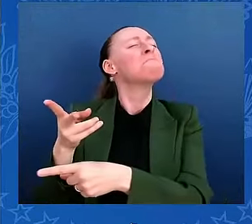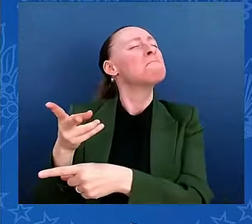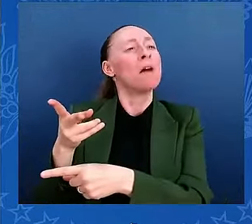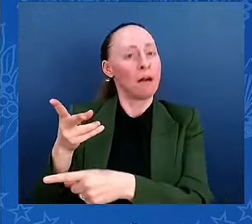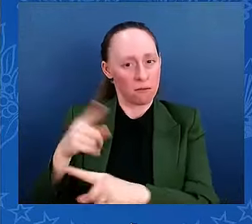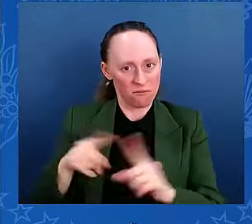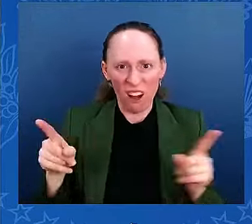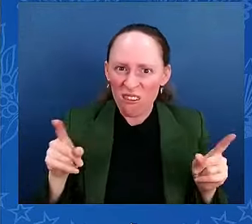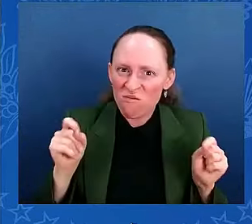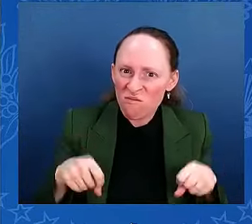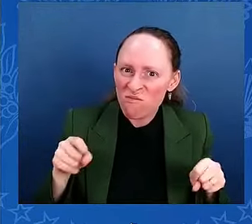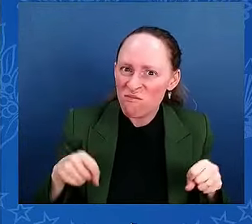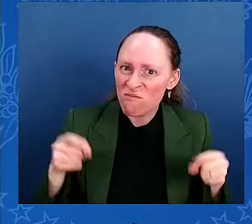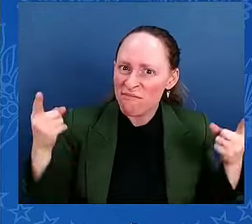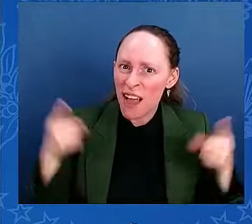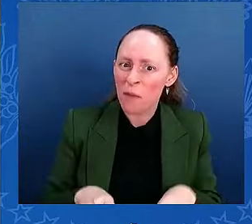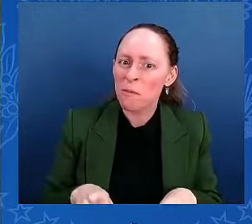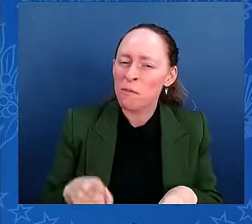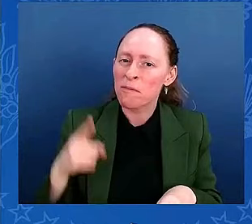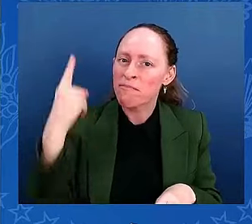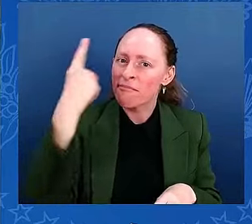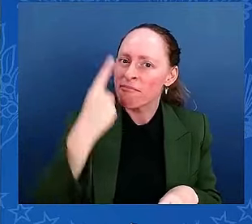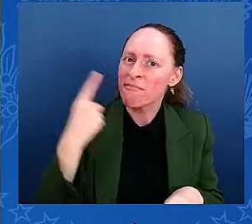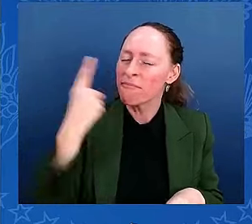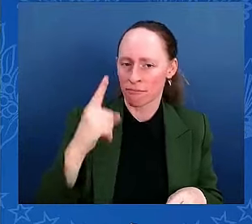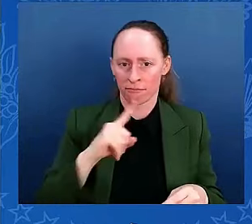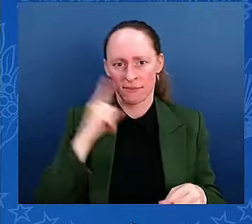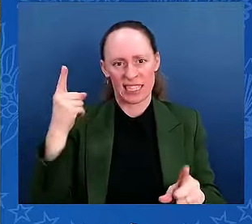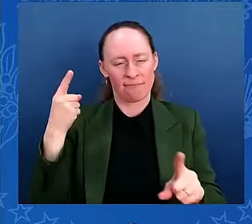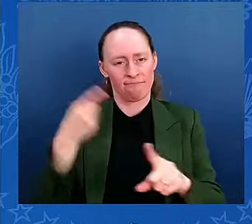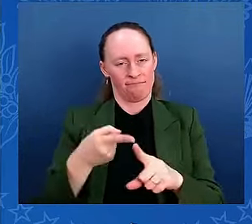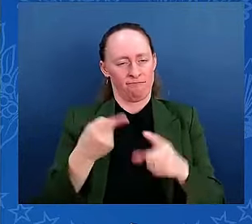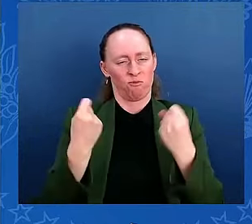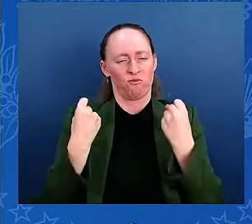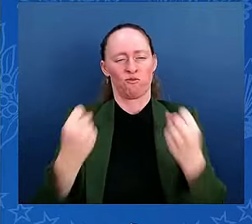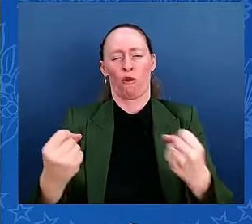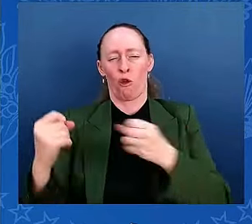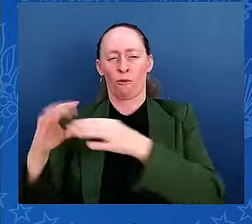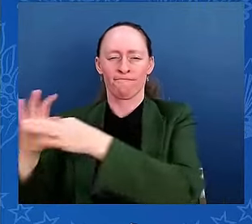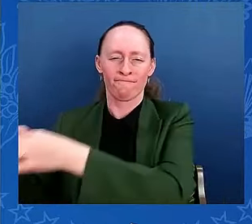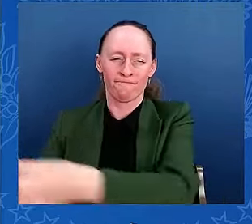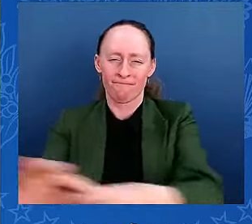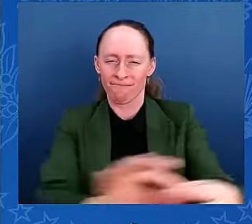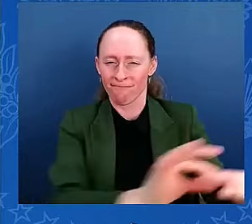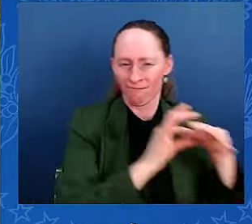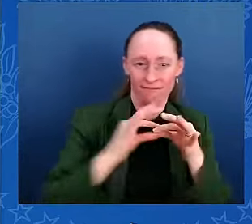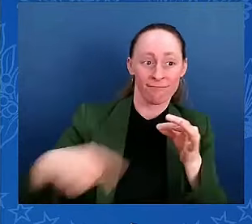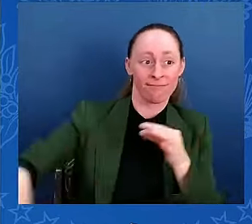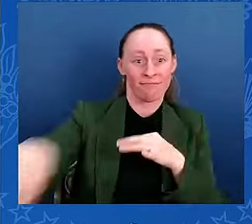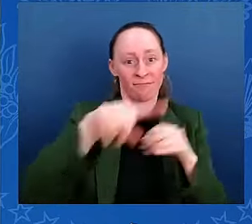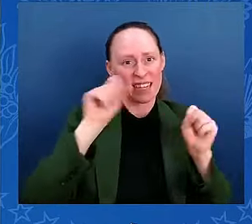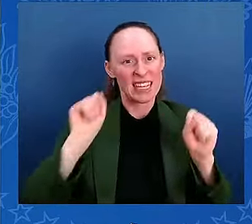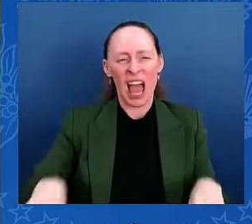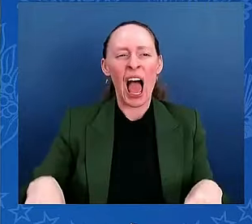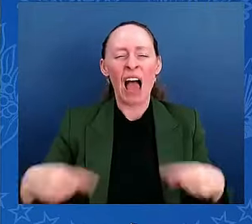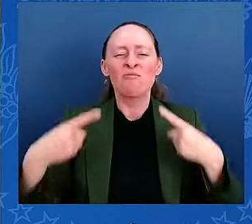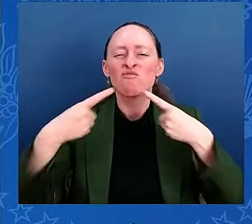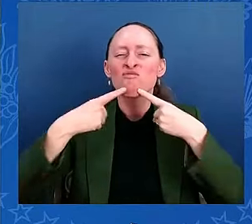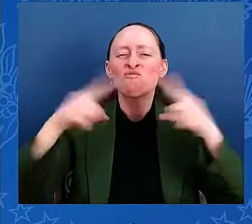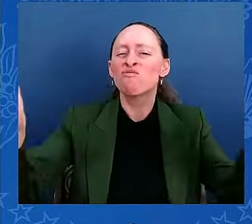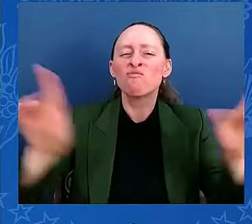limit to how high we can reach. So tonight, I hope that you feel the power of